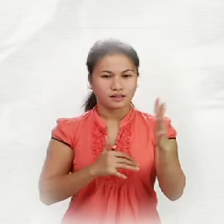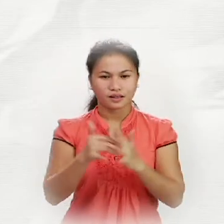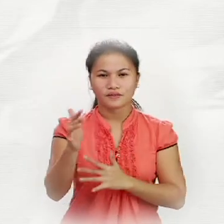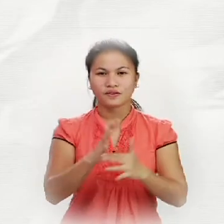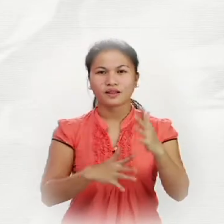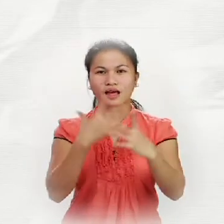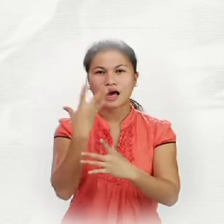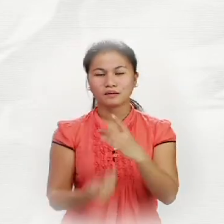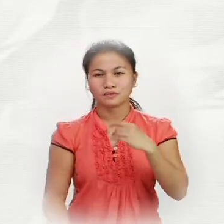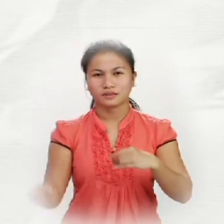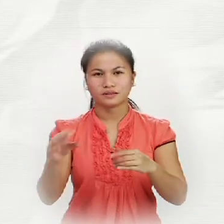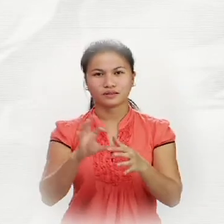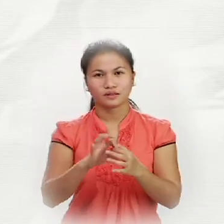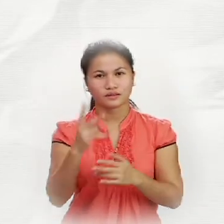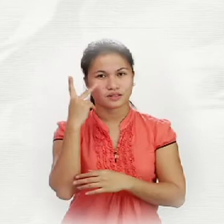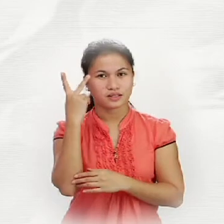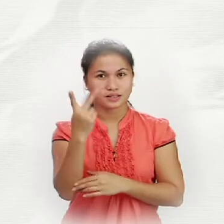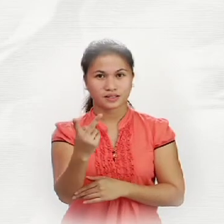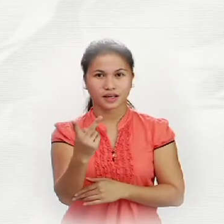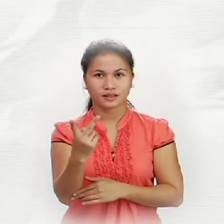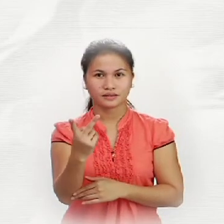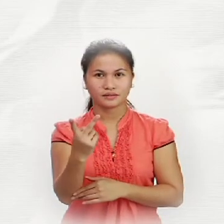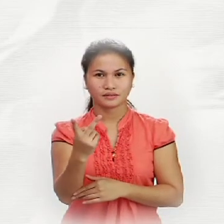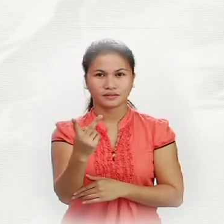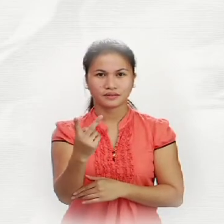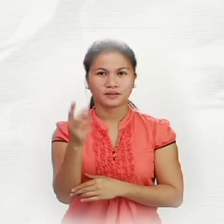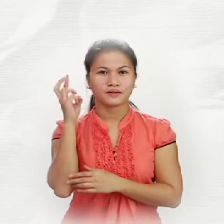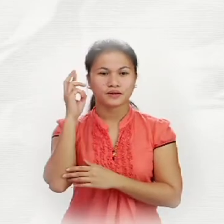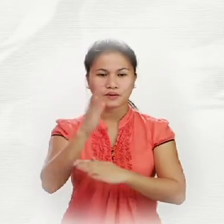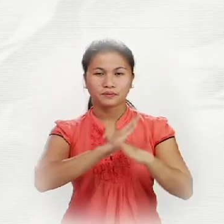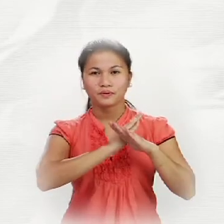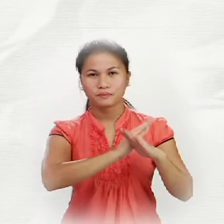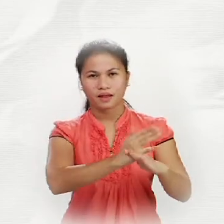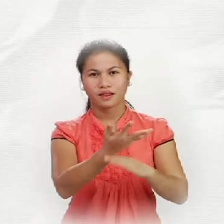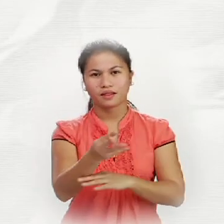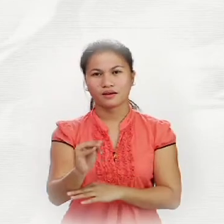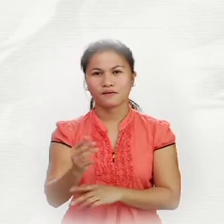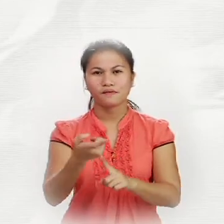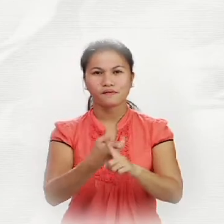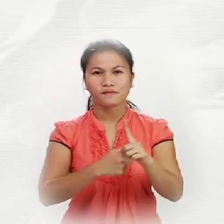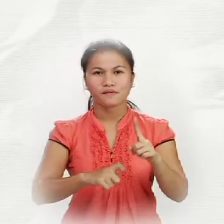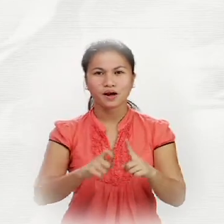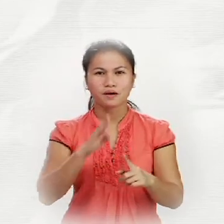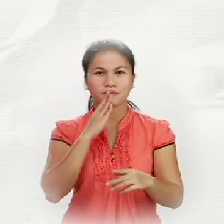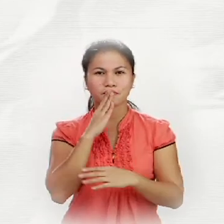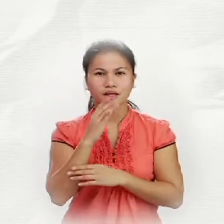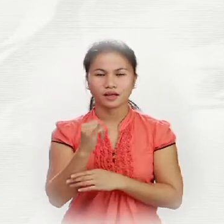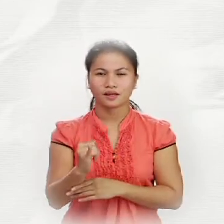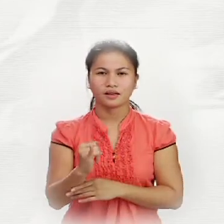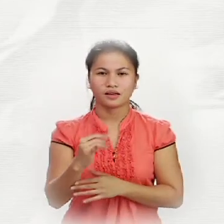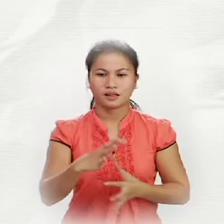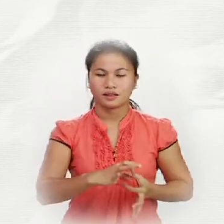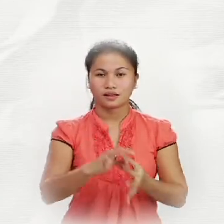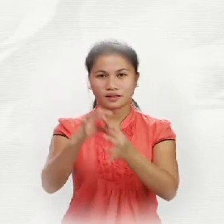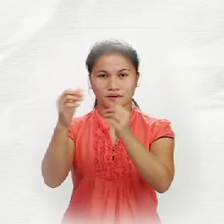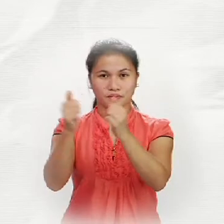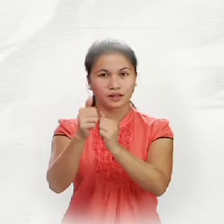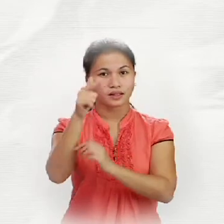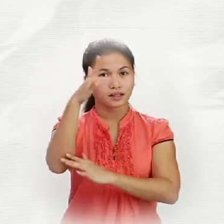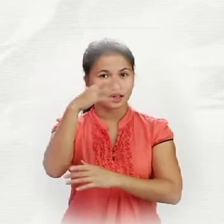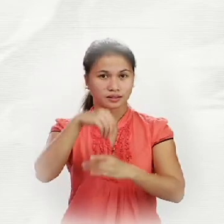even the absence of sight, would prevent them from being linked with God